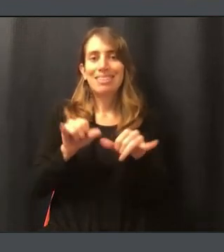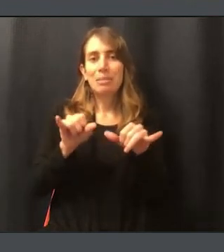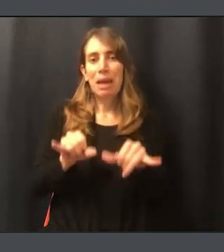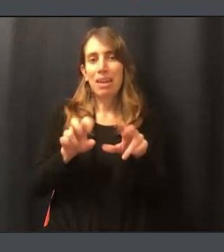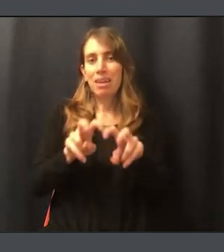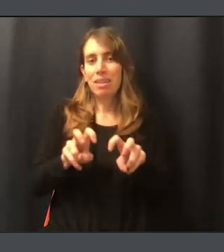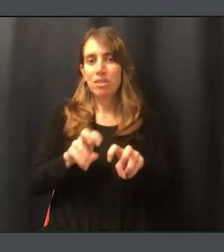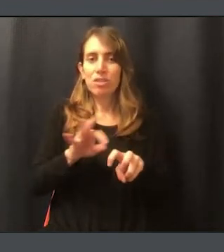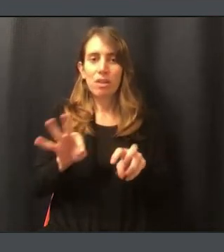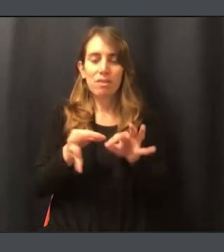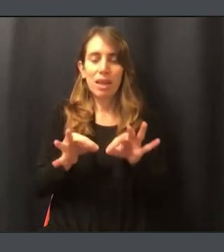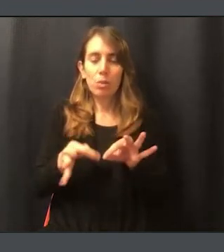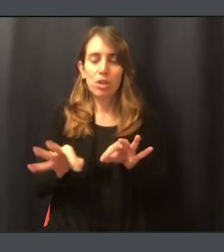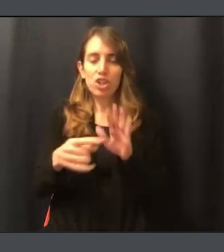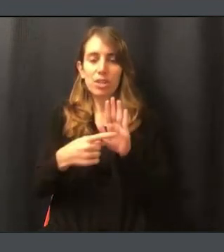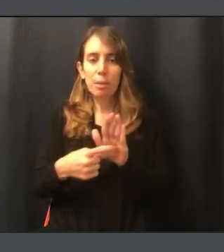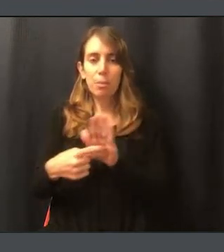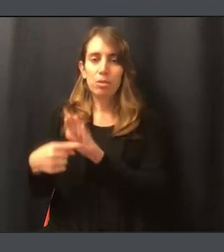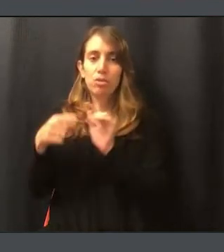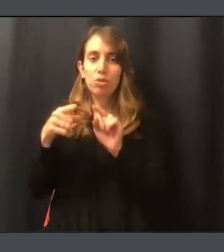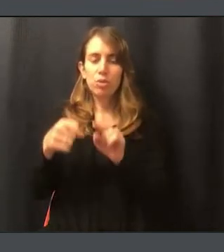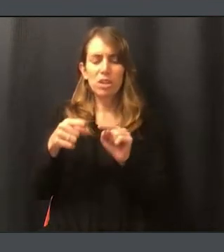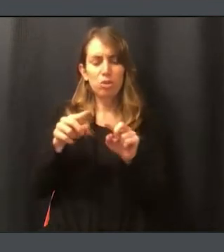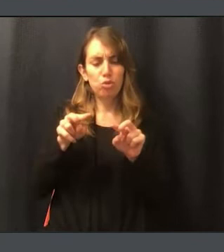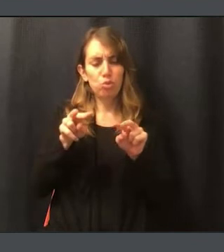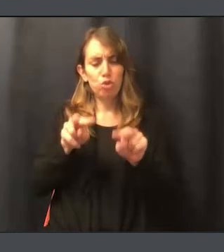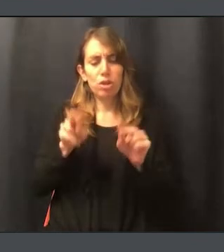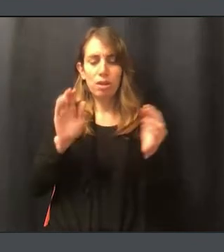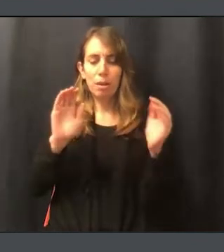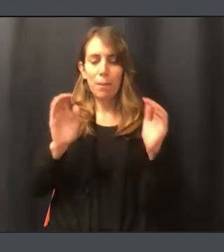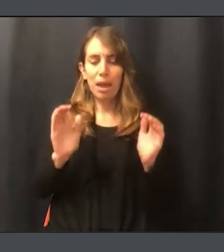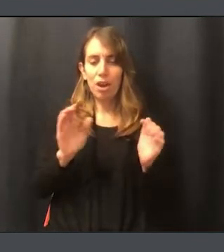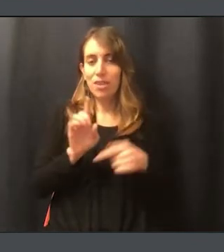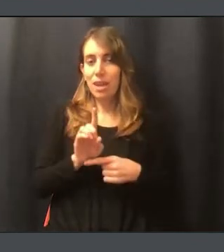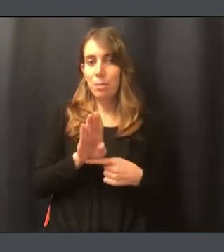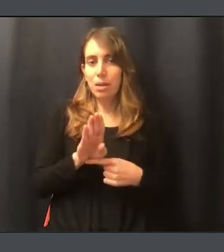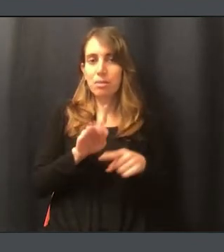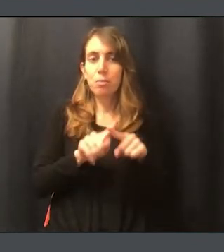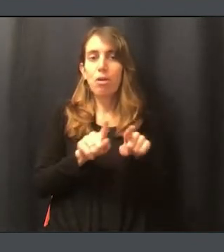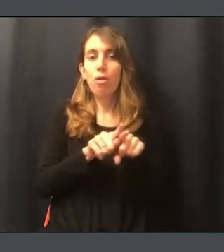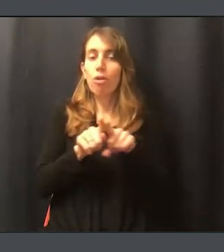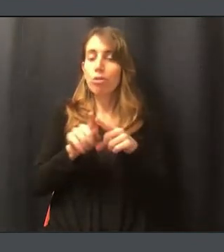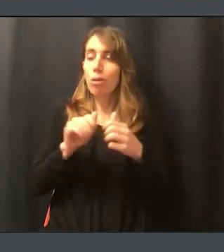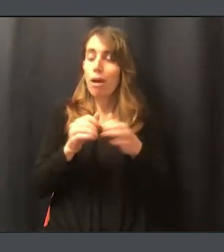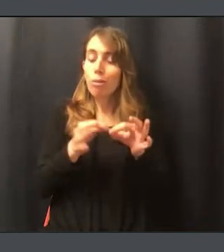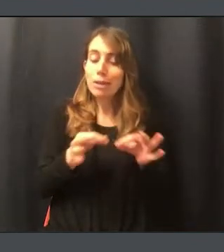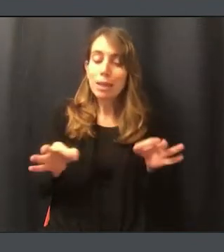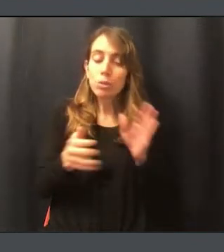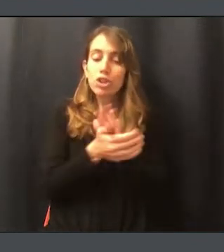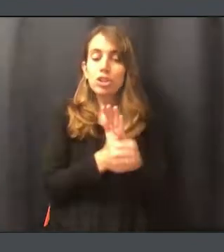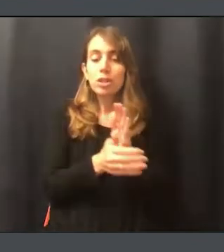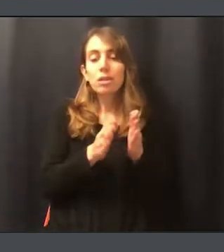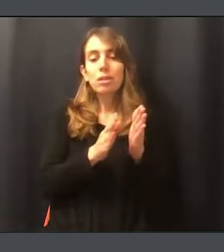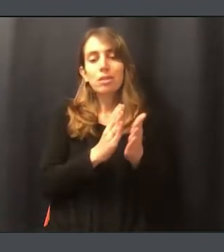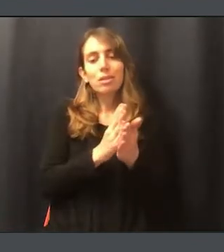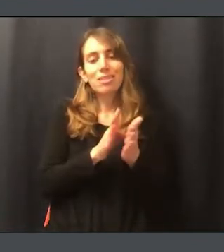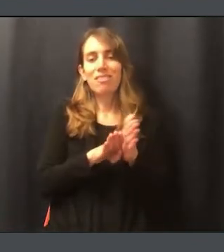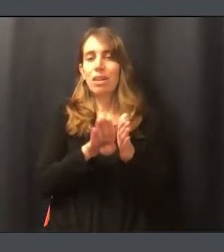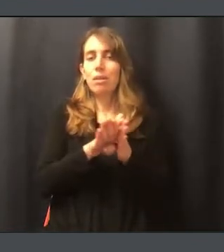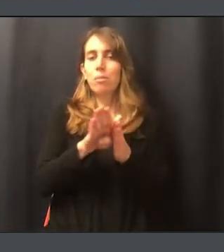want to look for how the kids compare to these databases, but also maybe how their language skills change over time. If it's like a kid who's already in therapy, for